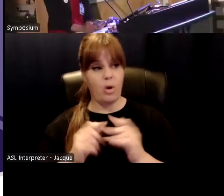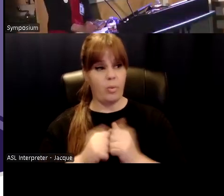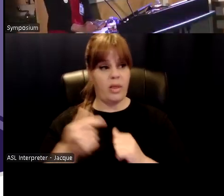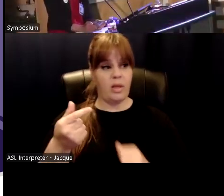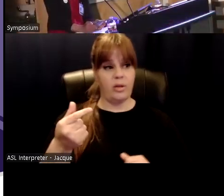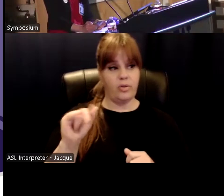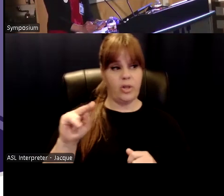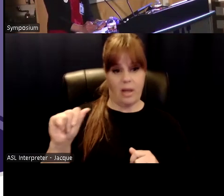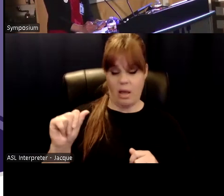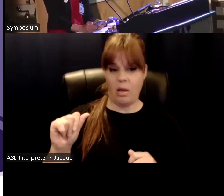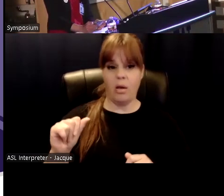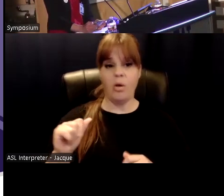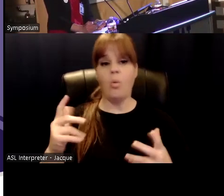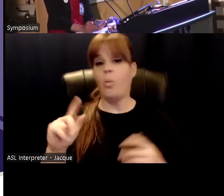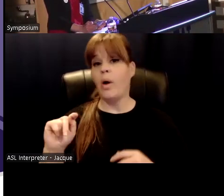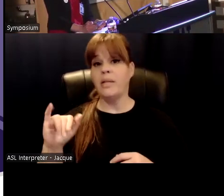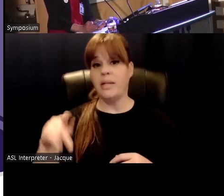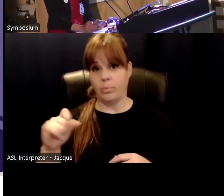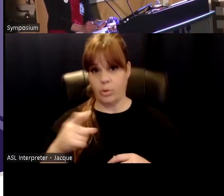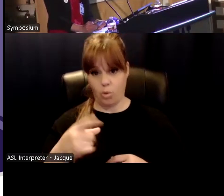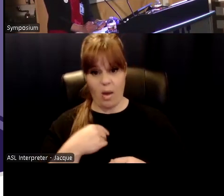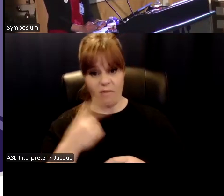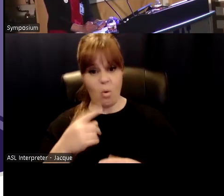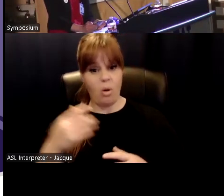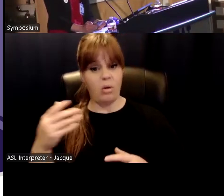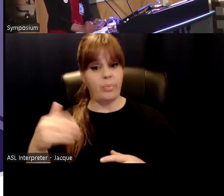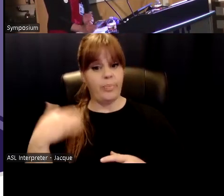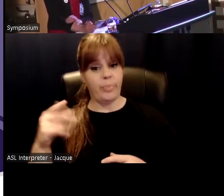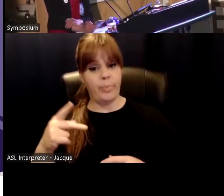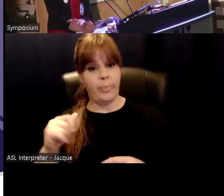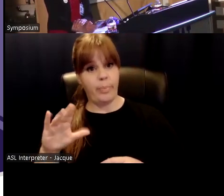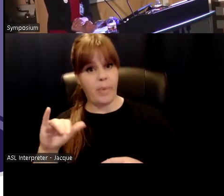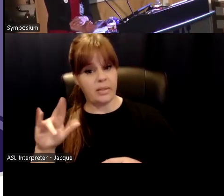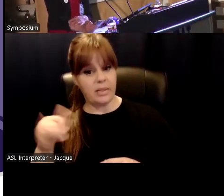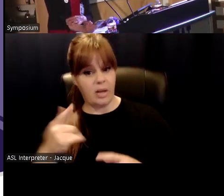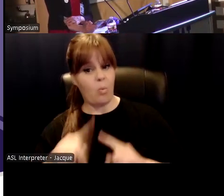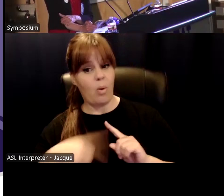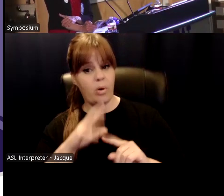tips do you have for pacing when it comes to cognitive issues?